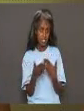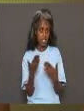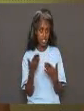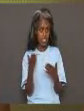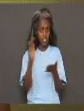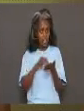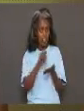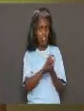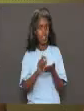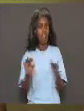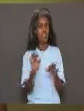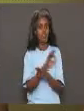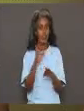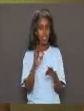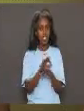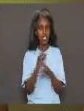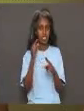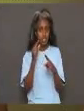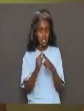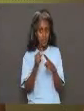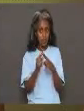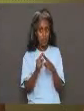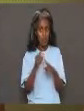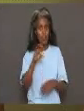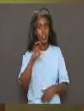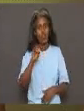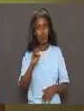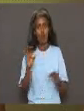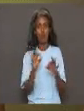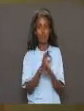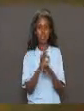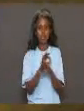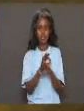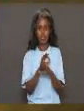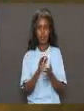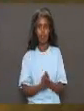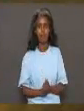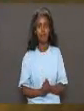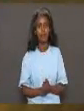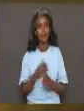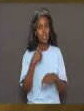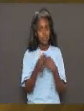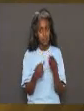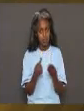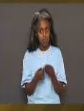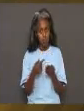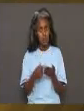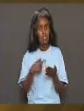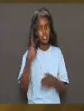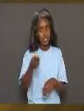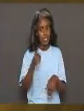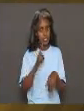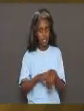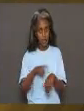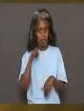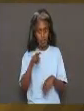a function in terms of its cofunctions. So, the next time